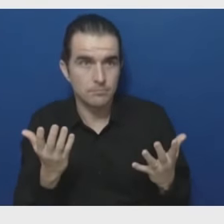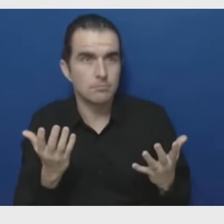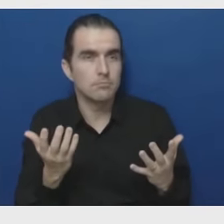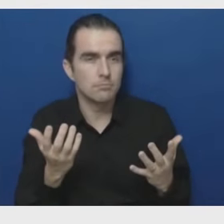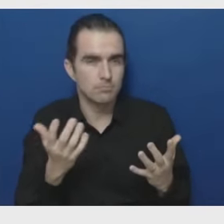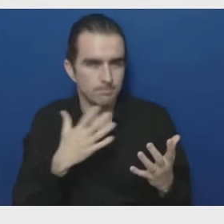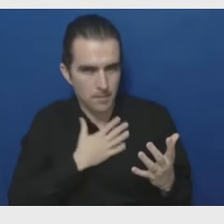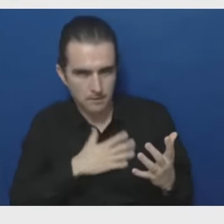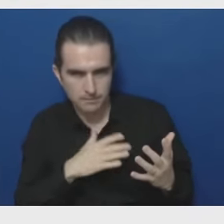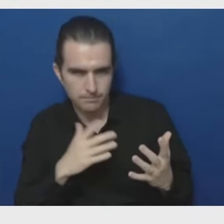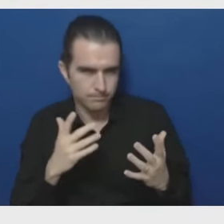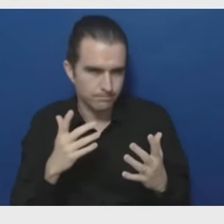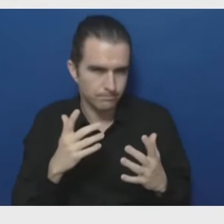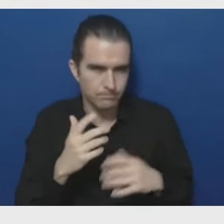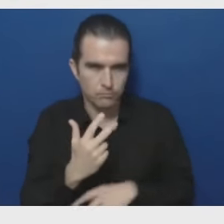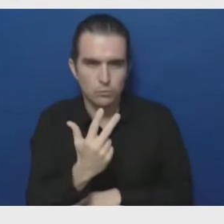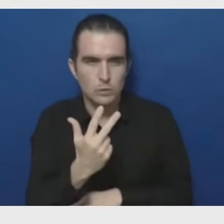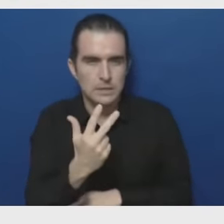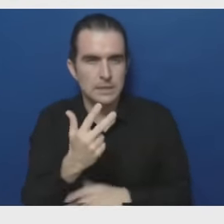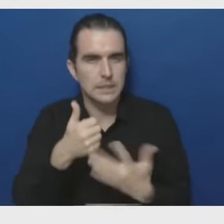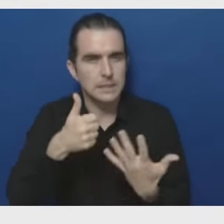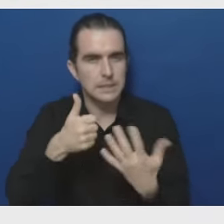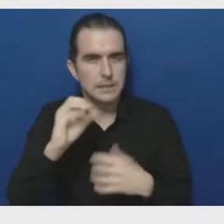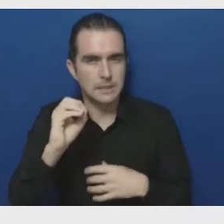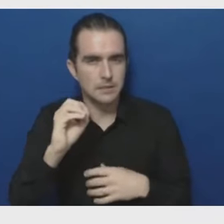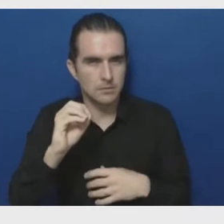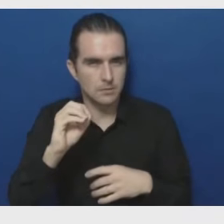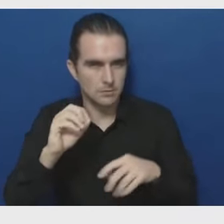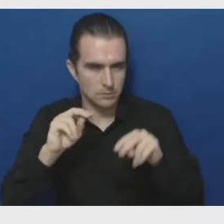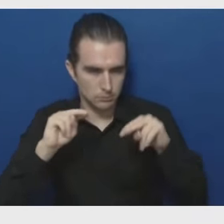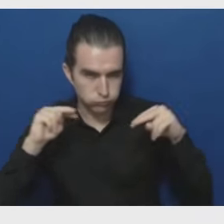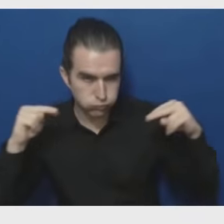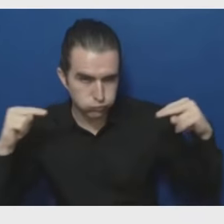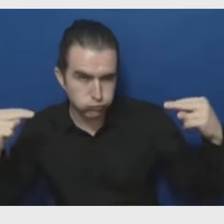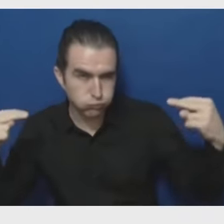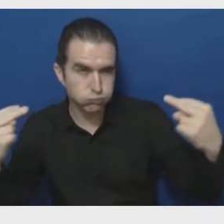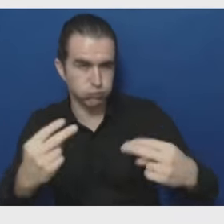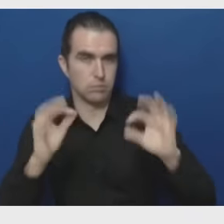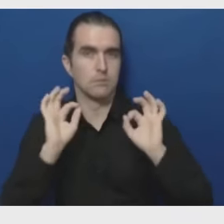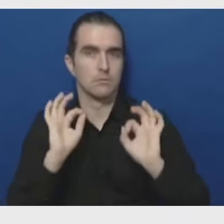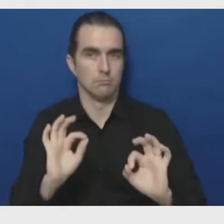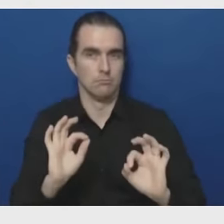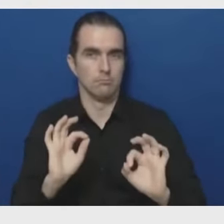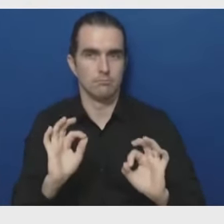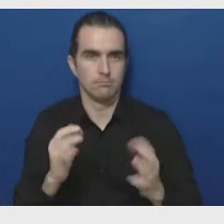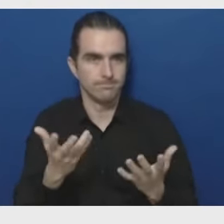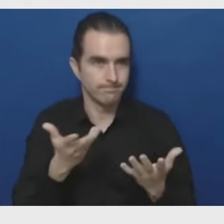climate financing in its current form. And I think, really